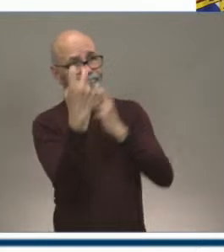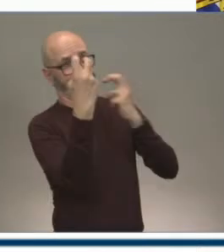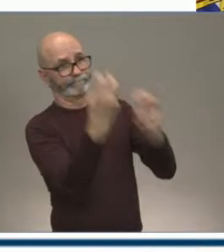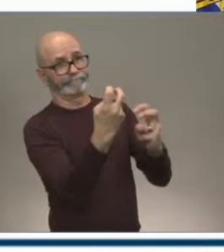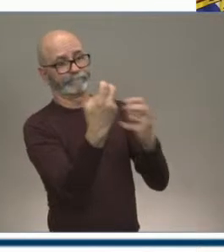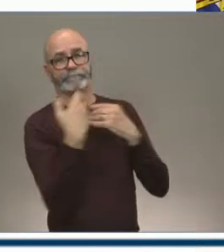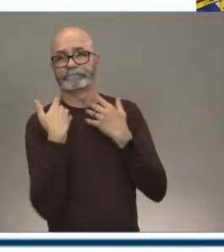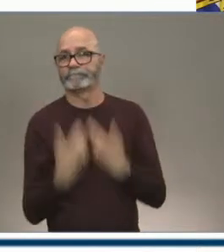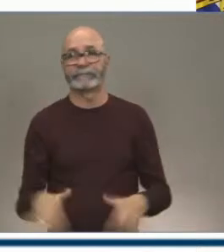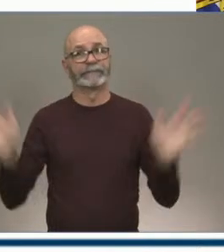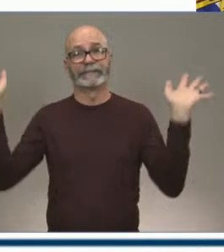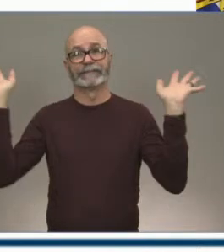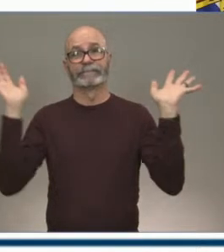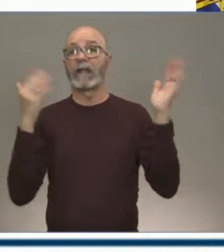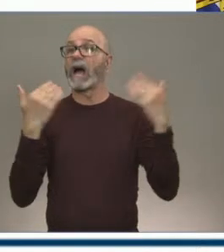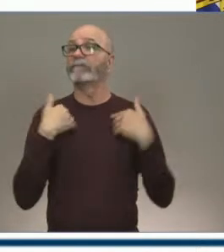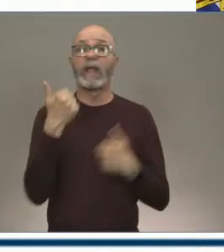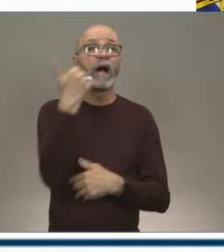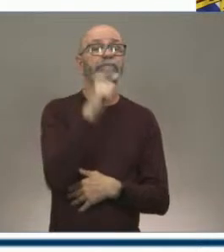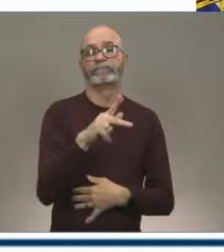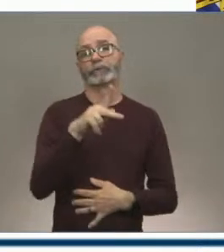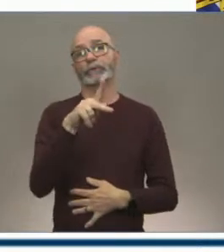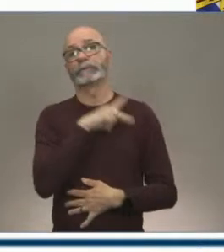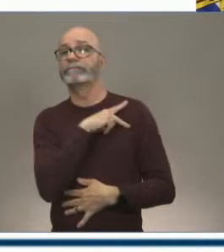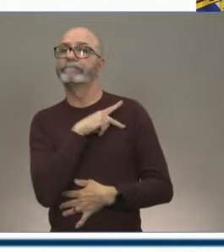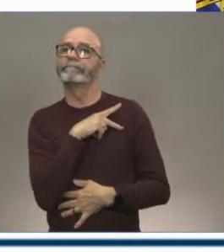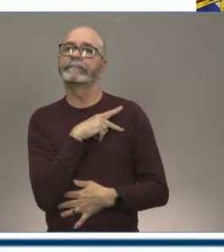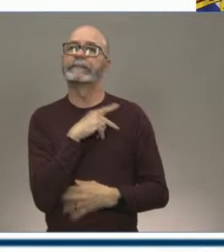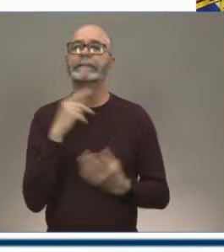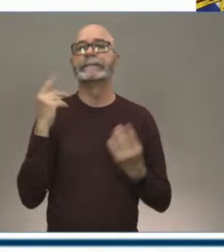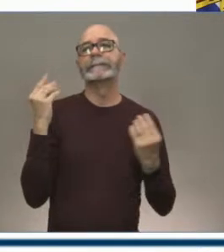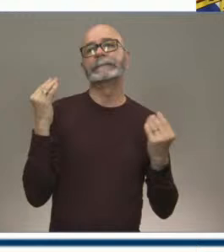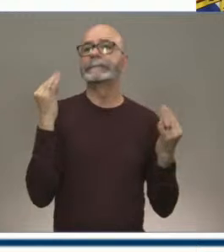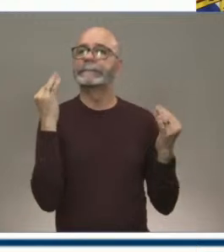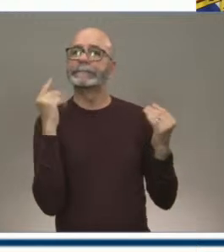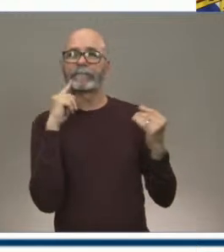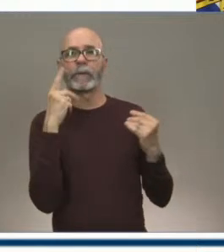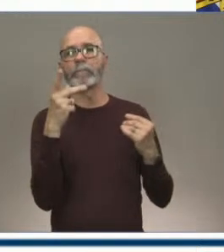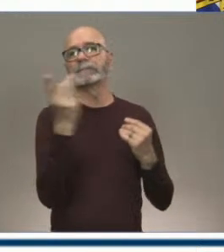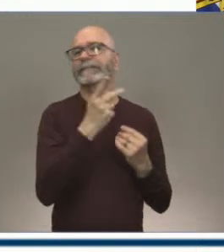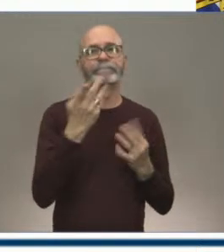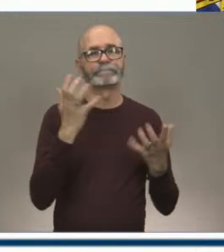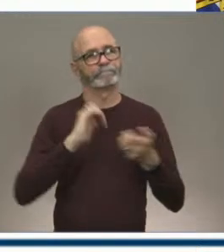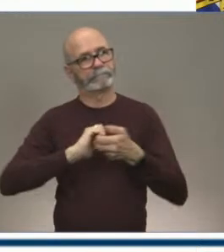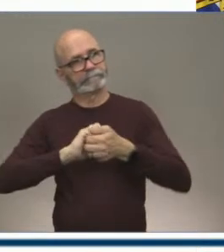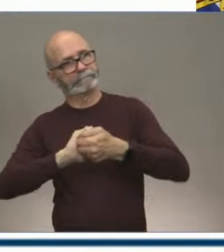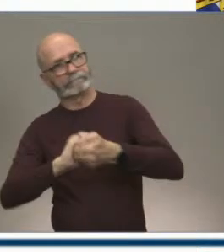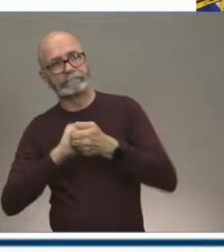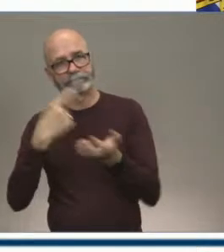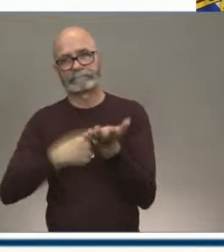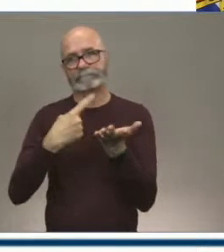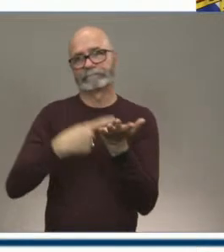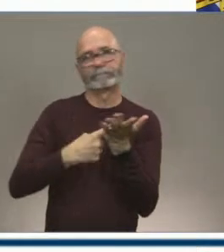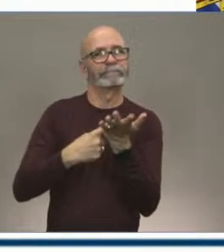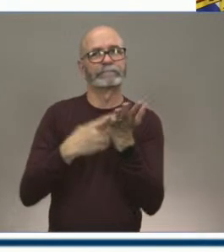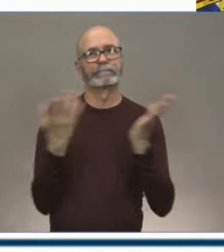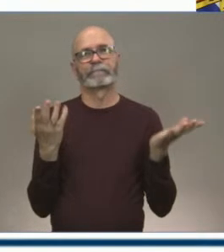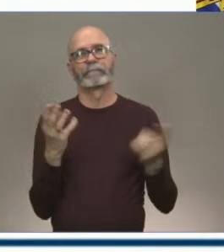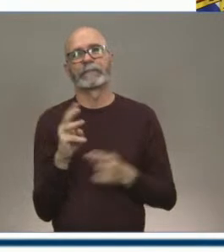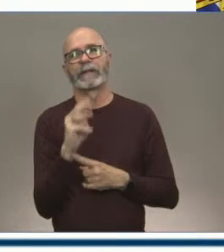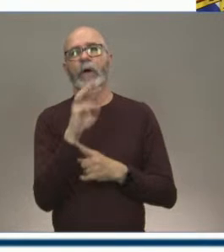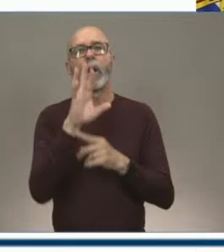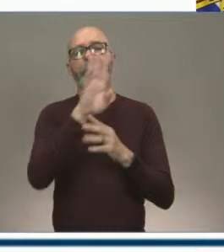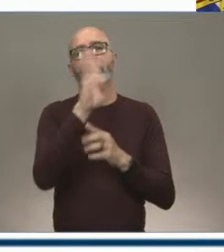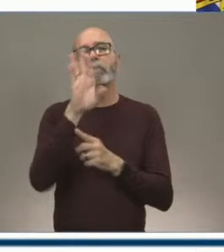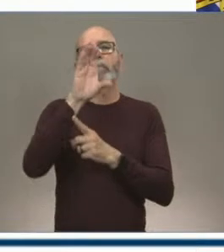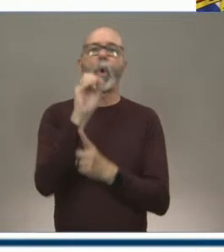your unique partnership, which some might call a bromance, for the past 11 months. Well, listen, I've